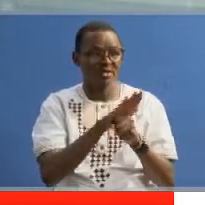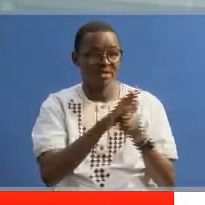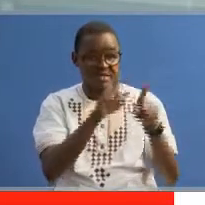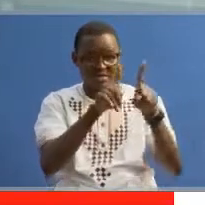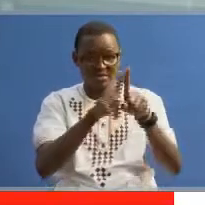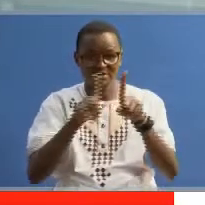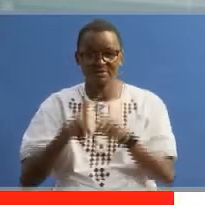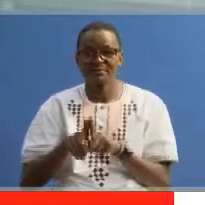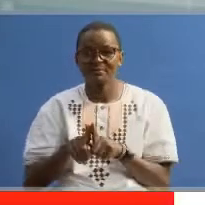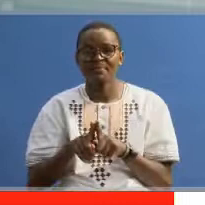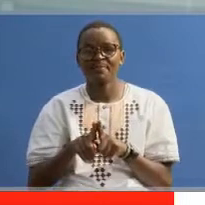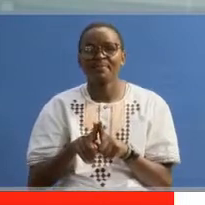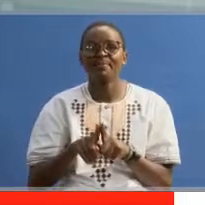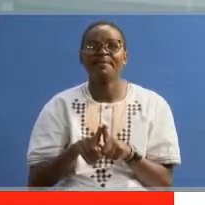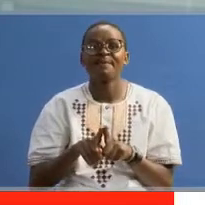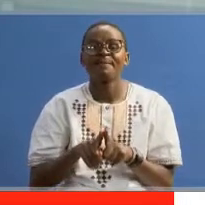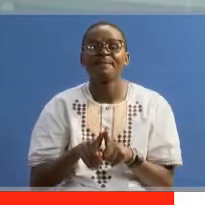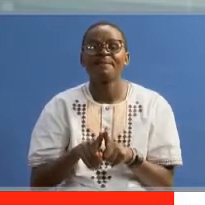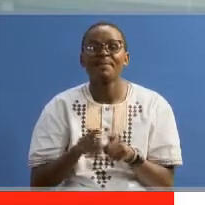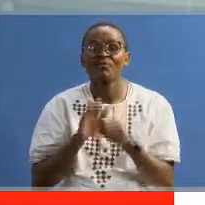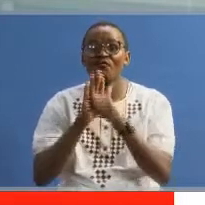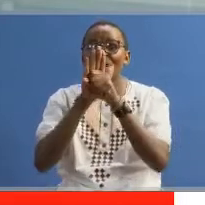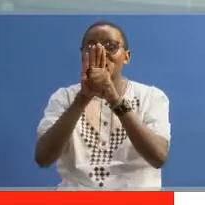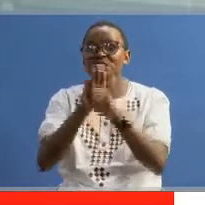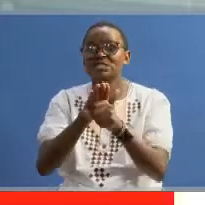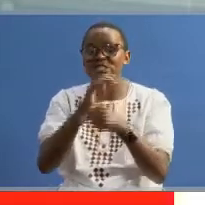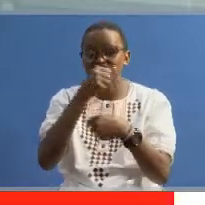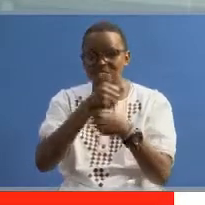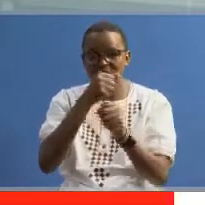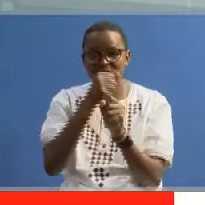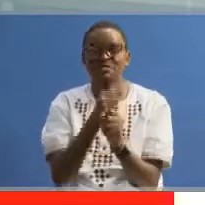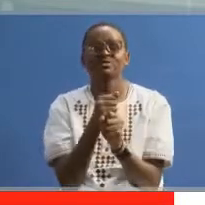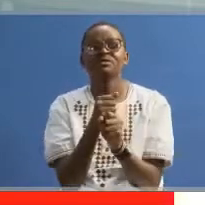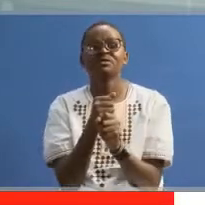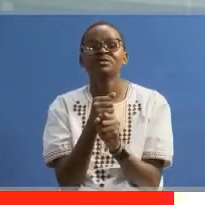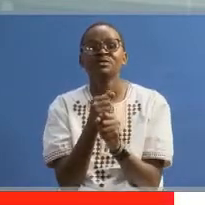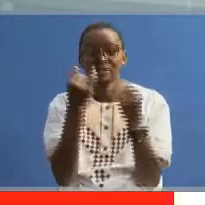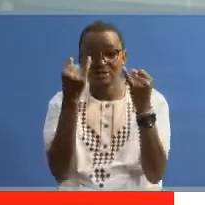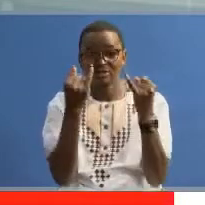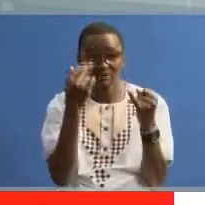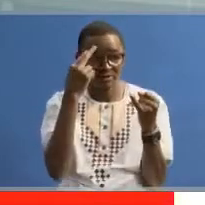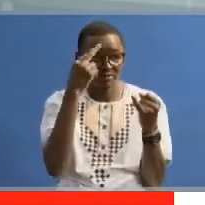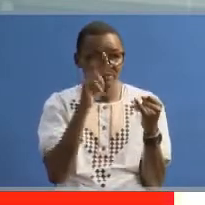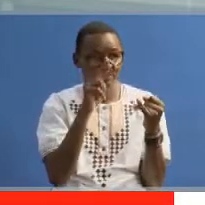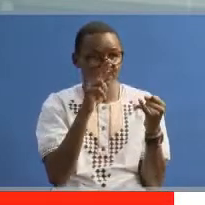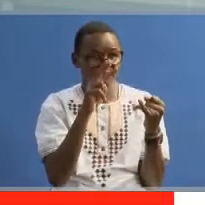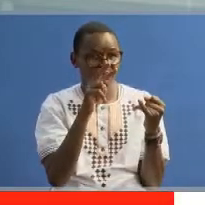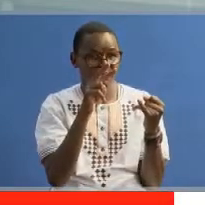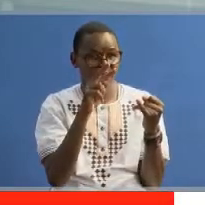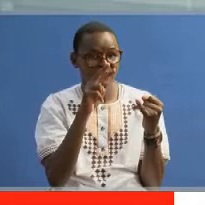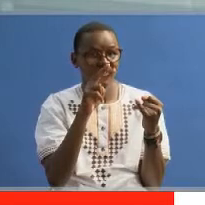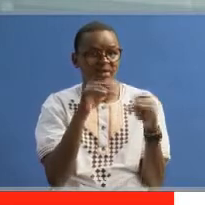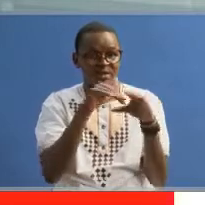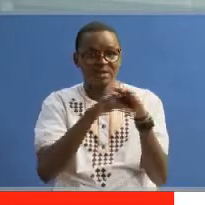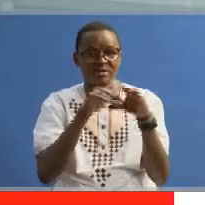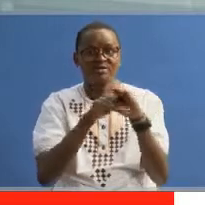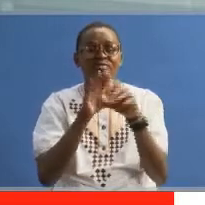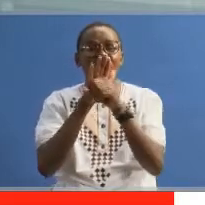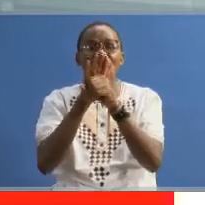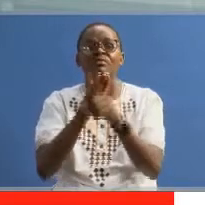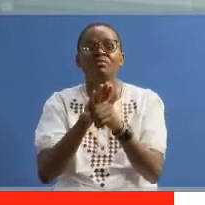same, I'd say the same force that did, of course, now we're looking at a rogue cop in the